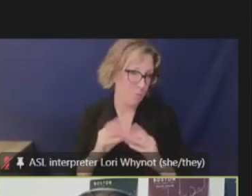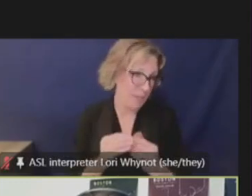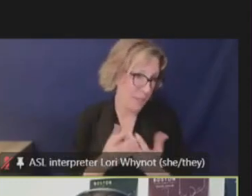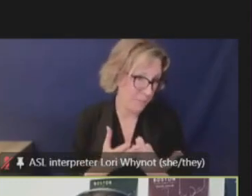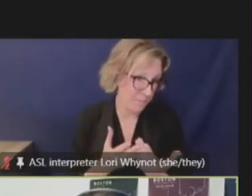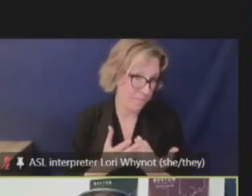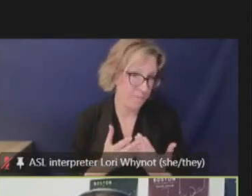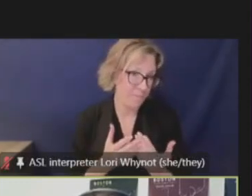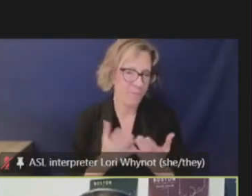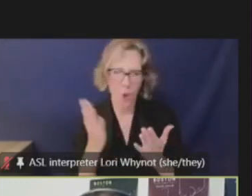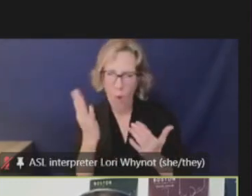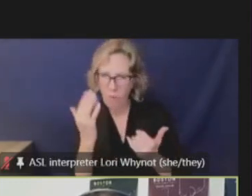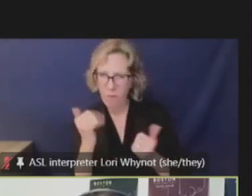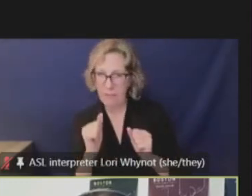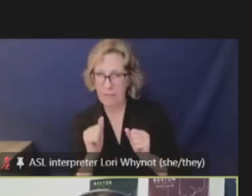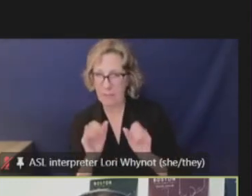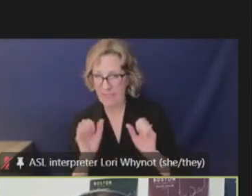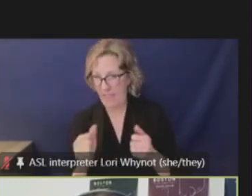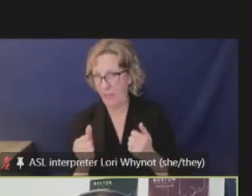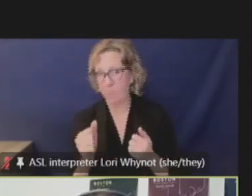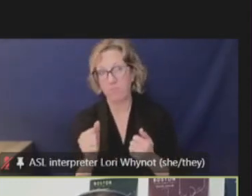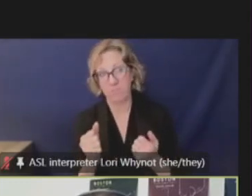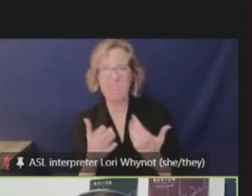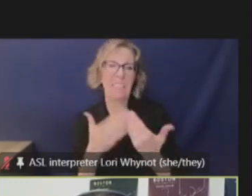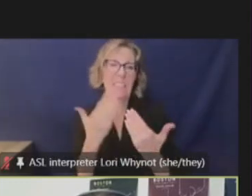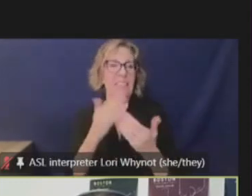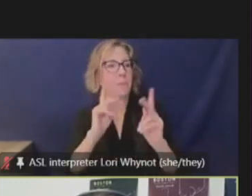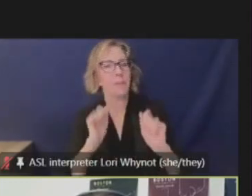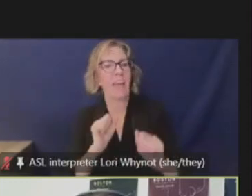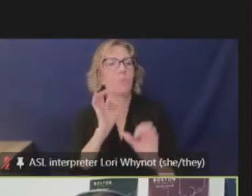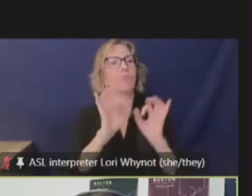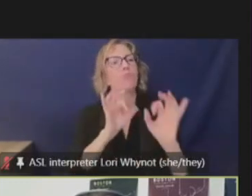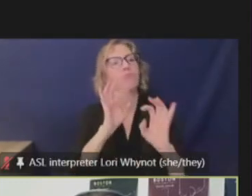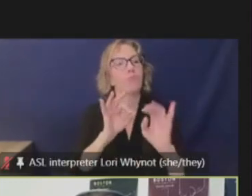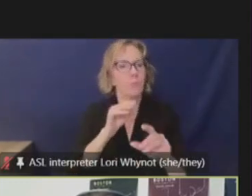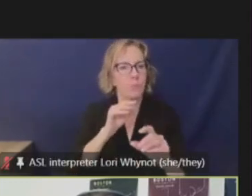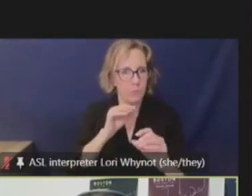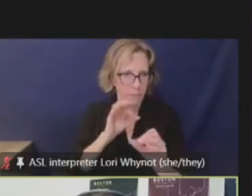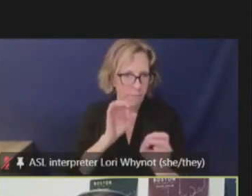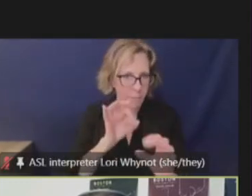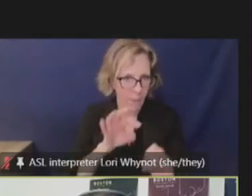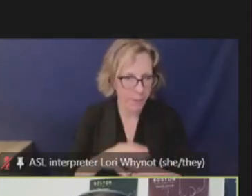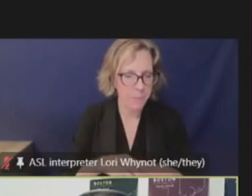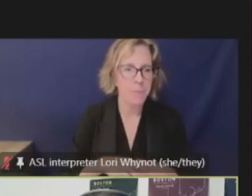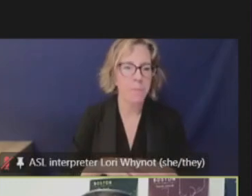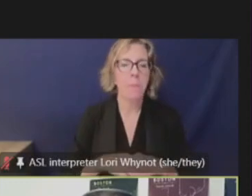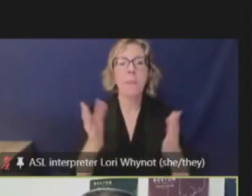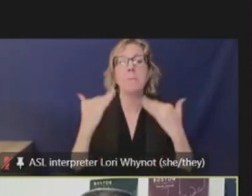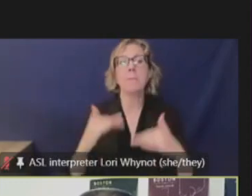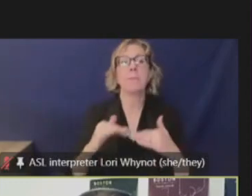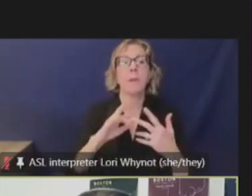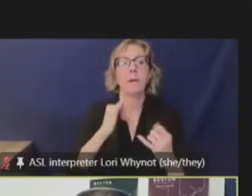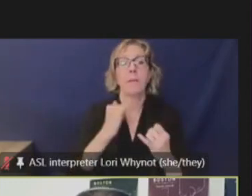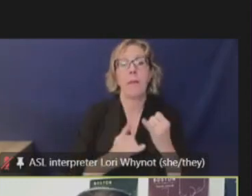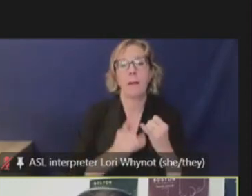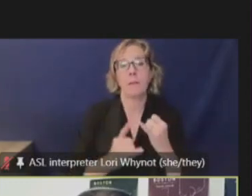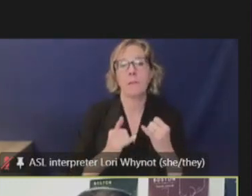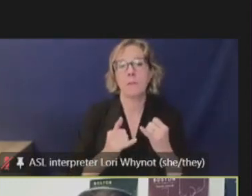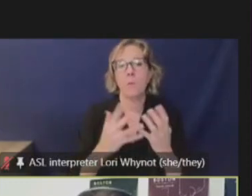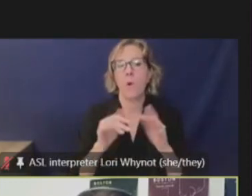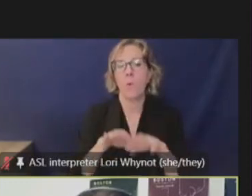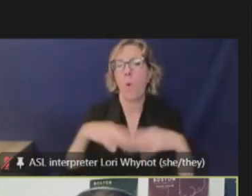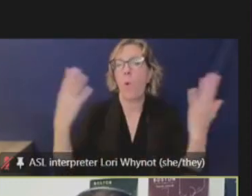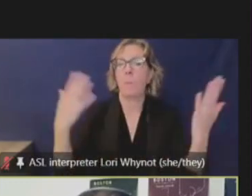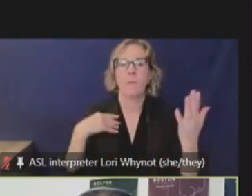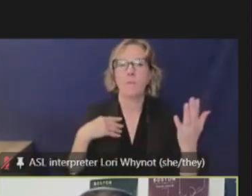cumbersome for people to give us their feedback. And then potentially opening up a project call-in hotline where people can call in